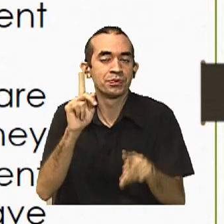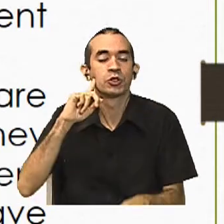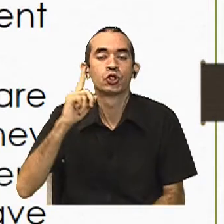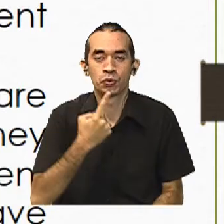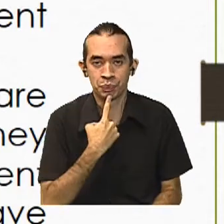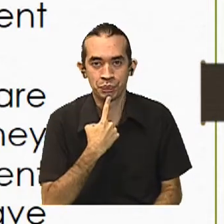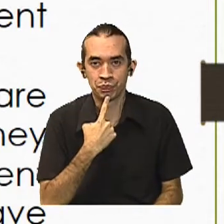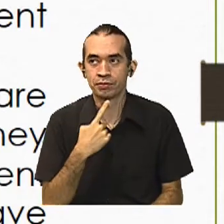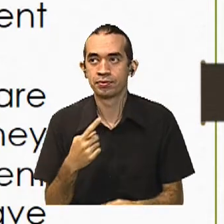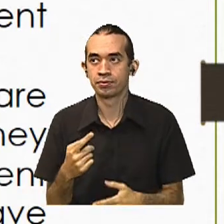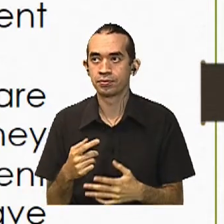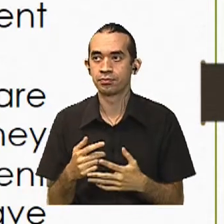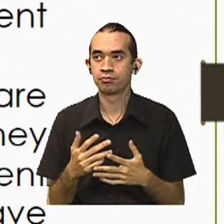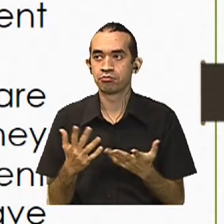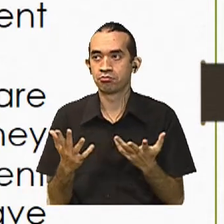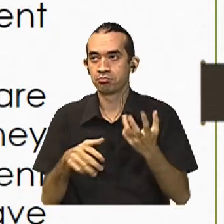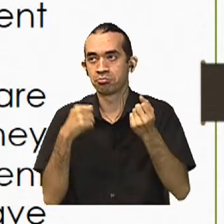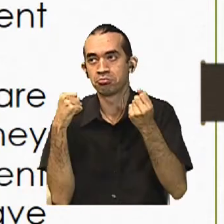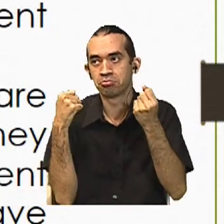law enforcement